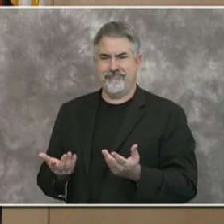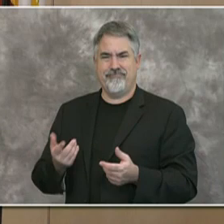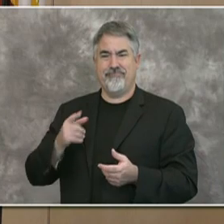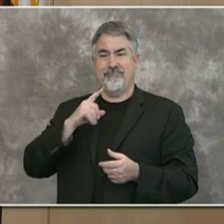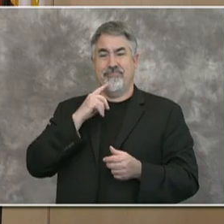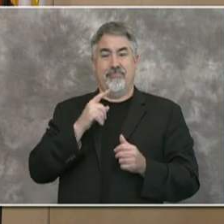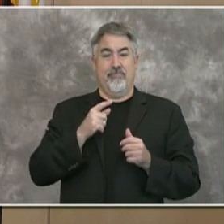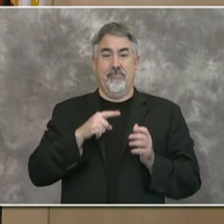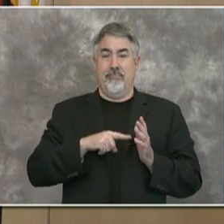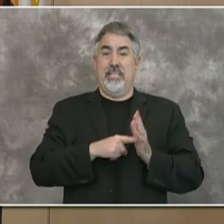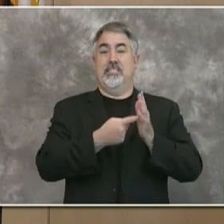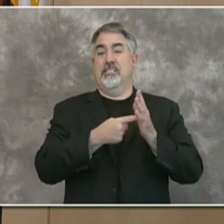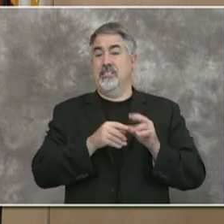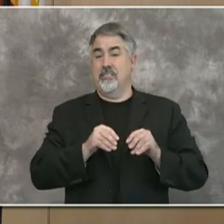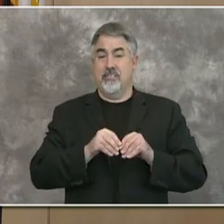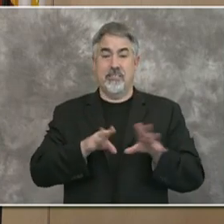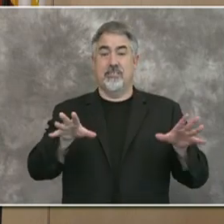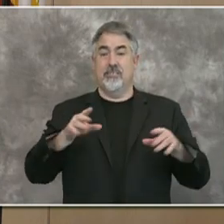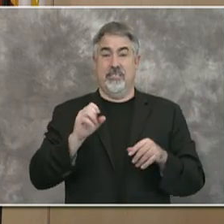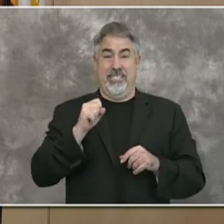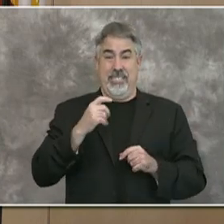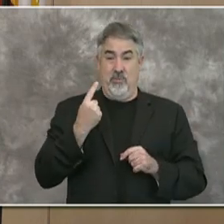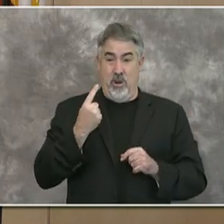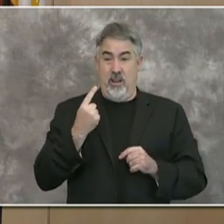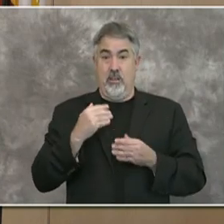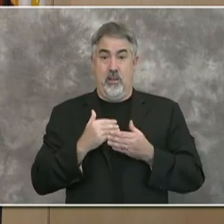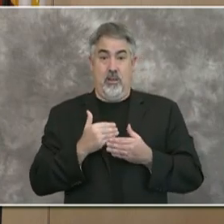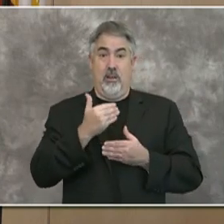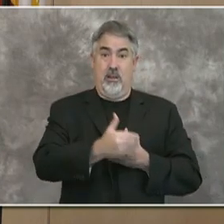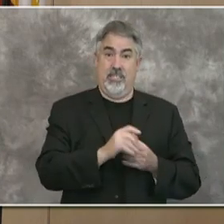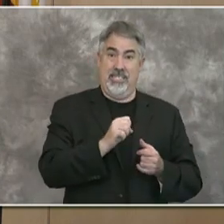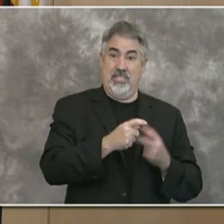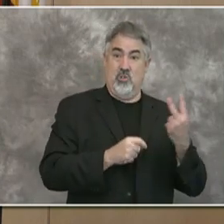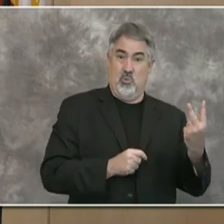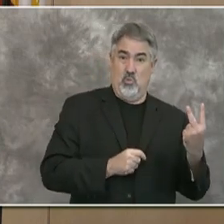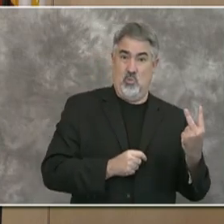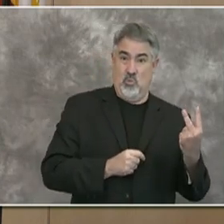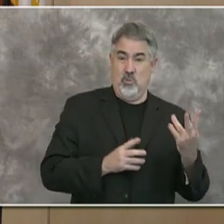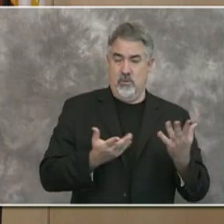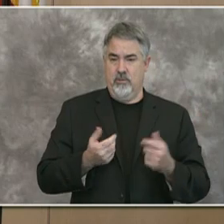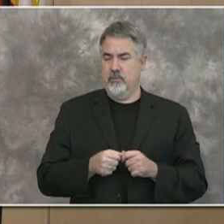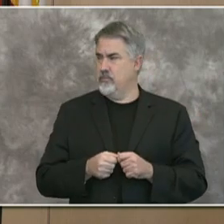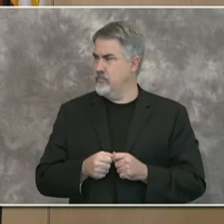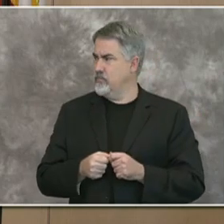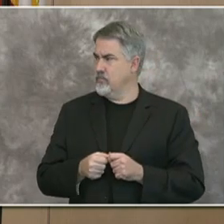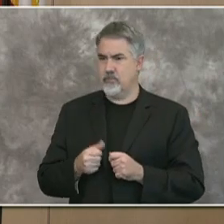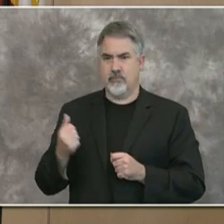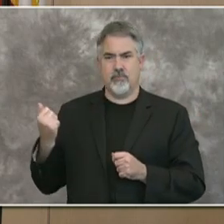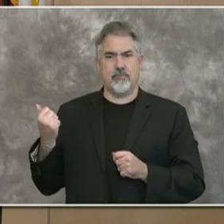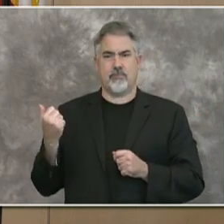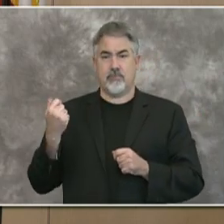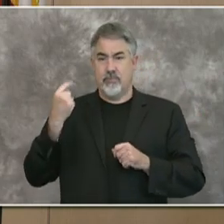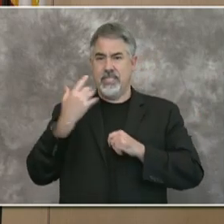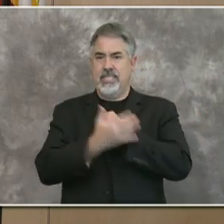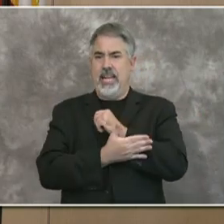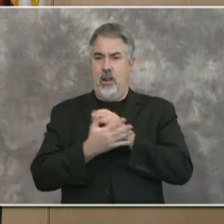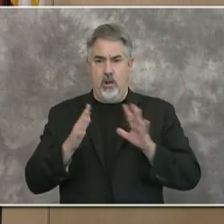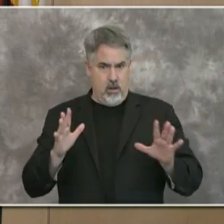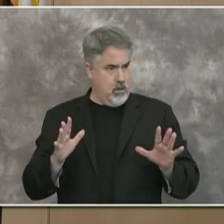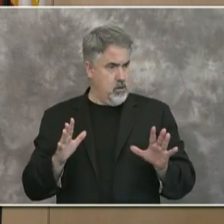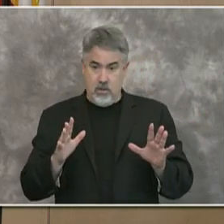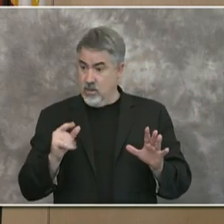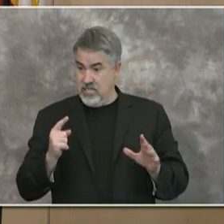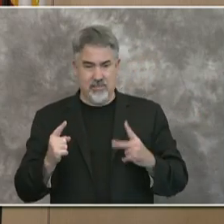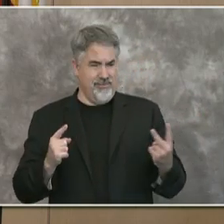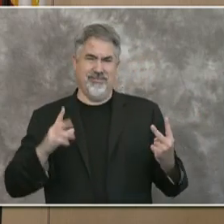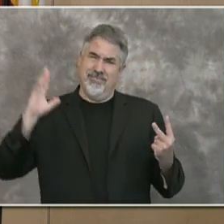for transitioning from stage 1 to stage 2, he did say counties could accelerate stage 2, and we call